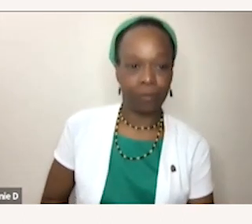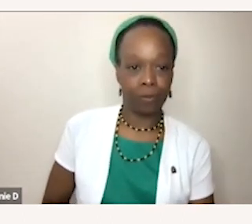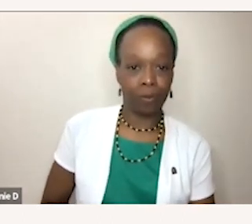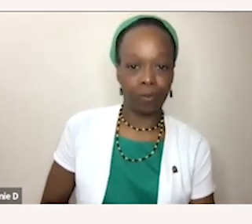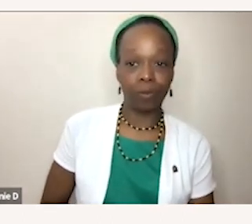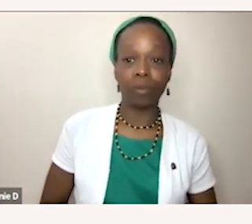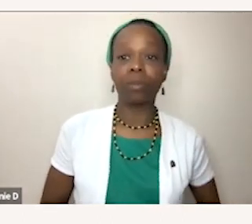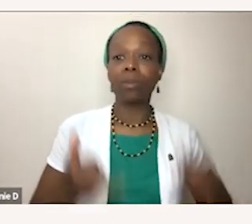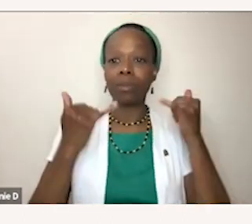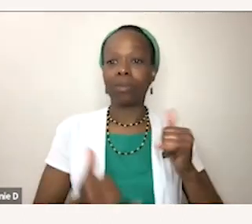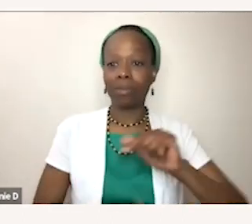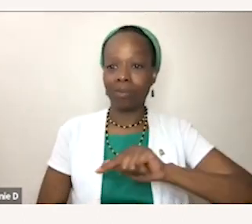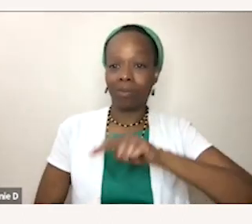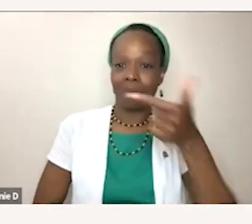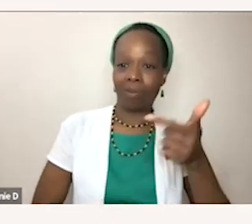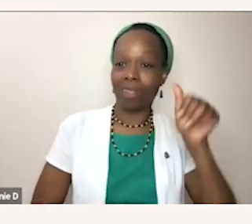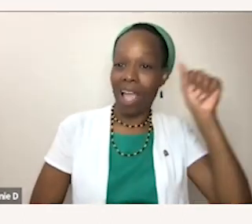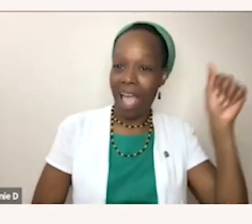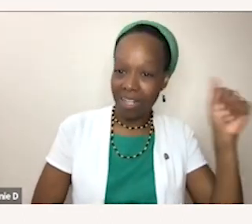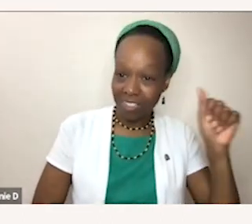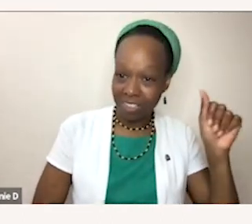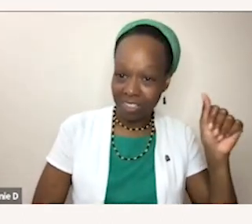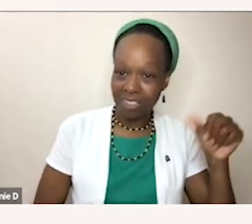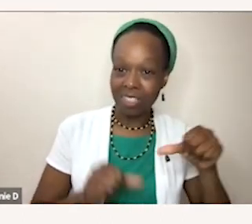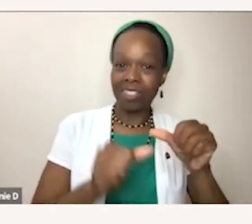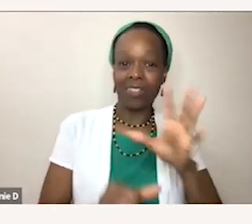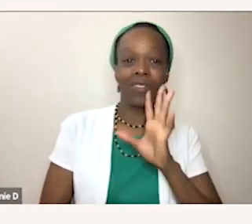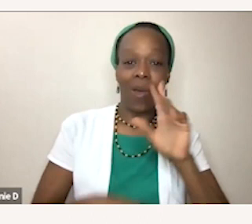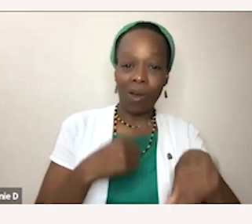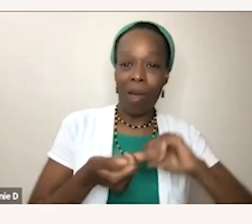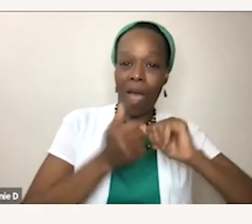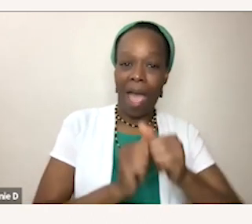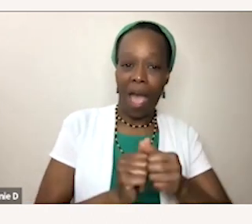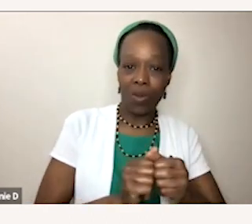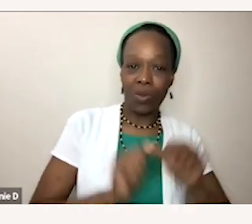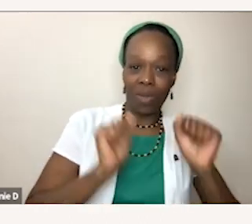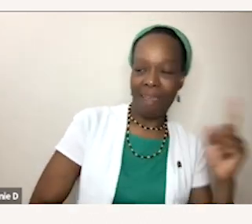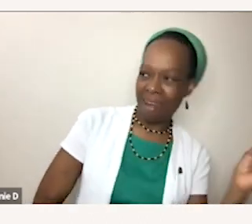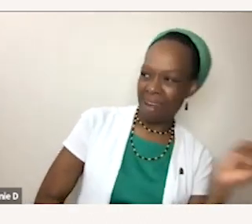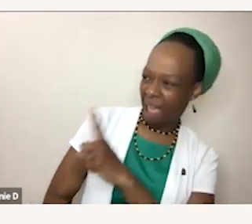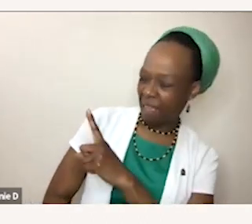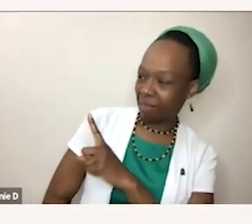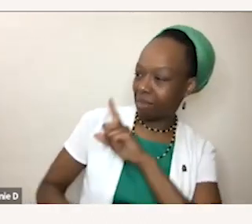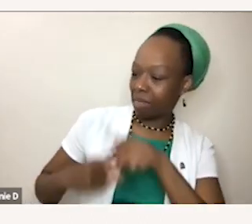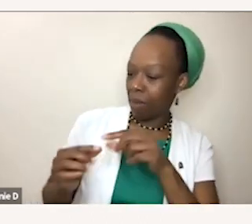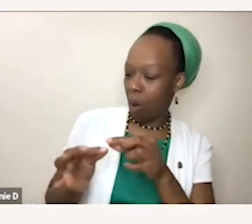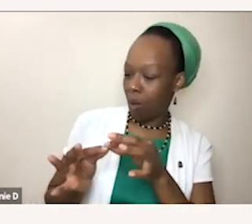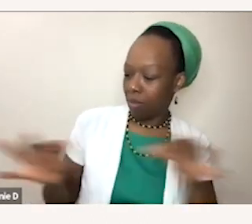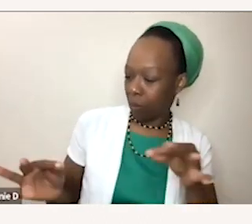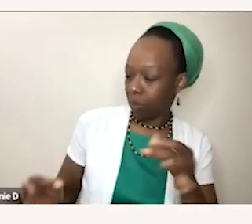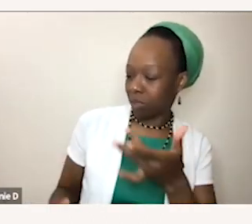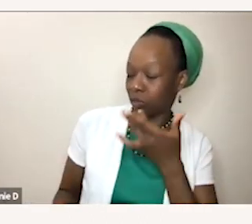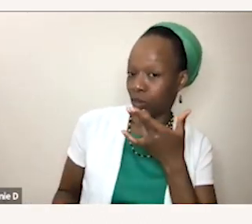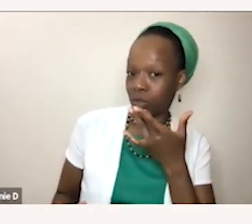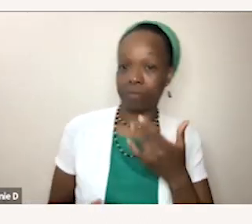And now I'll hand it over to Ashley to keep talking about how we actually ask about language preferences. Right. So now that, you